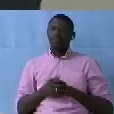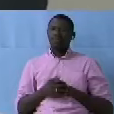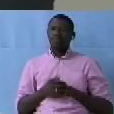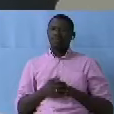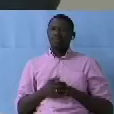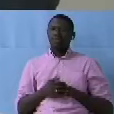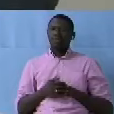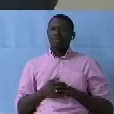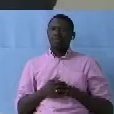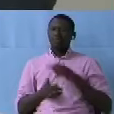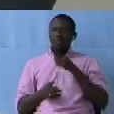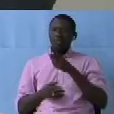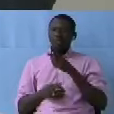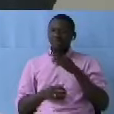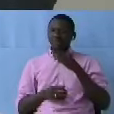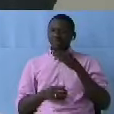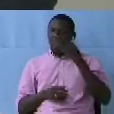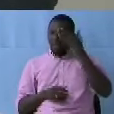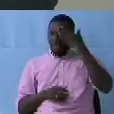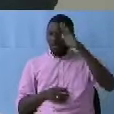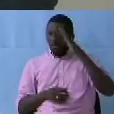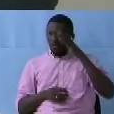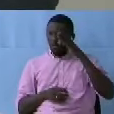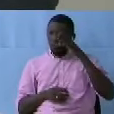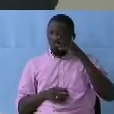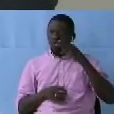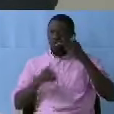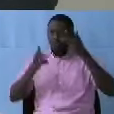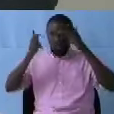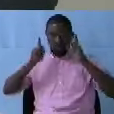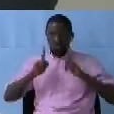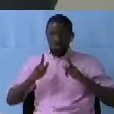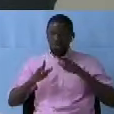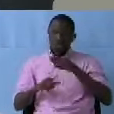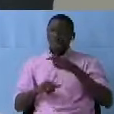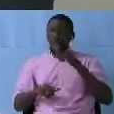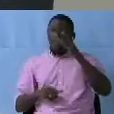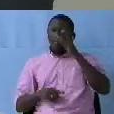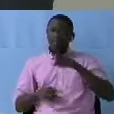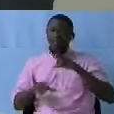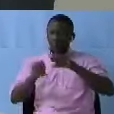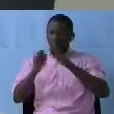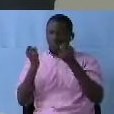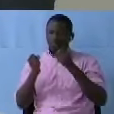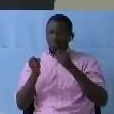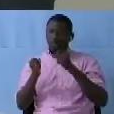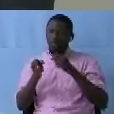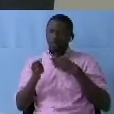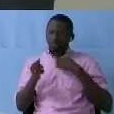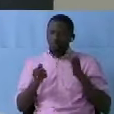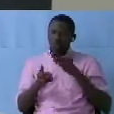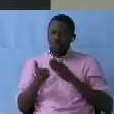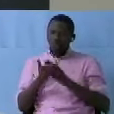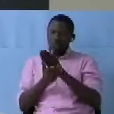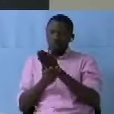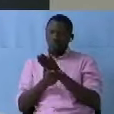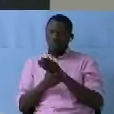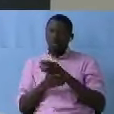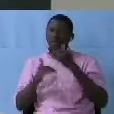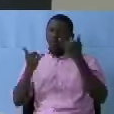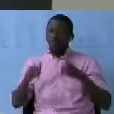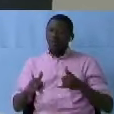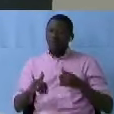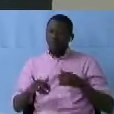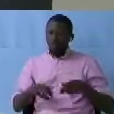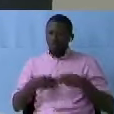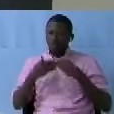code of conduct violations that we just went through, a failure to give, obtain informed